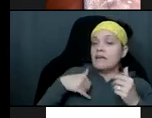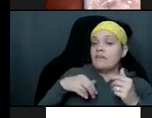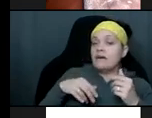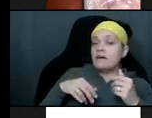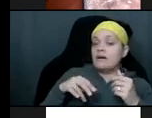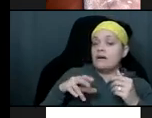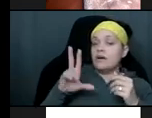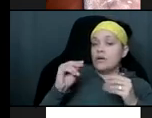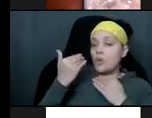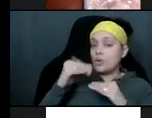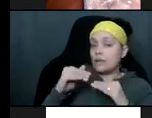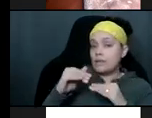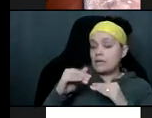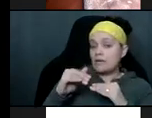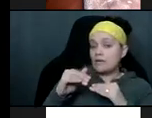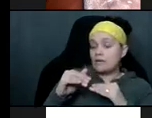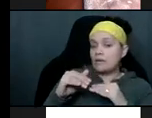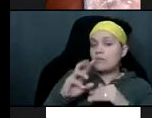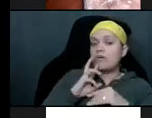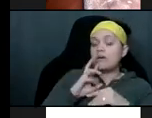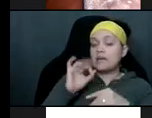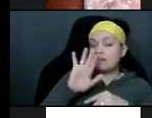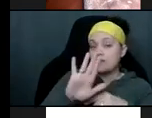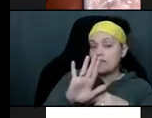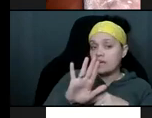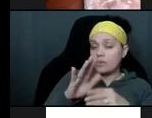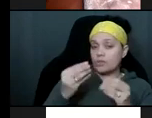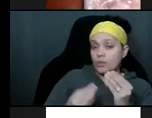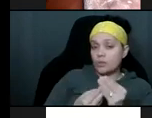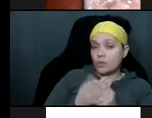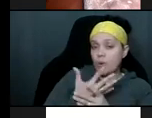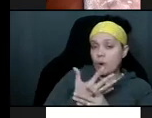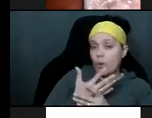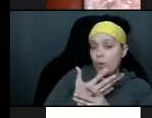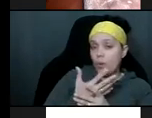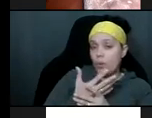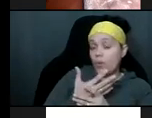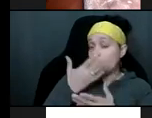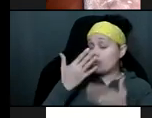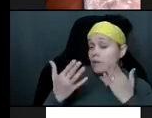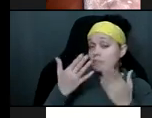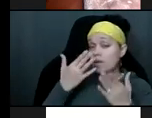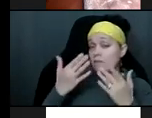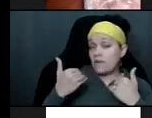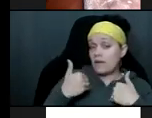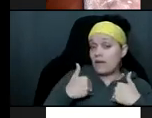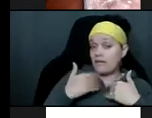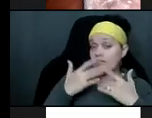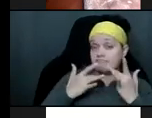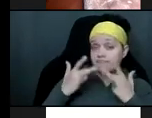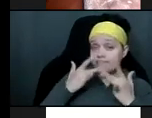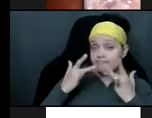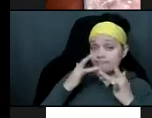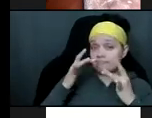water. And if Australia were to grow rapidly, they may well have,